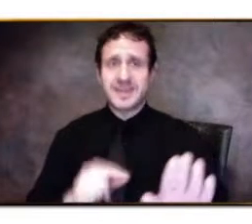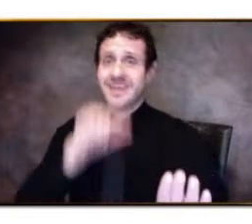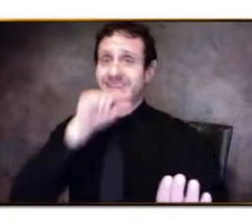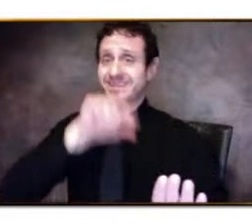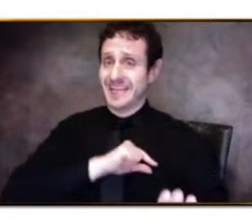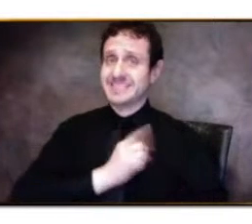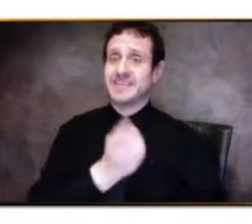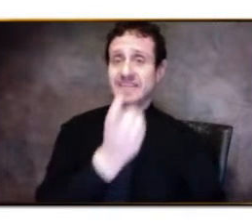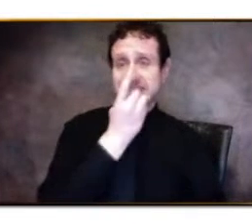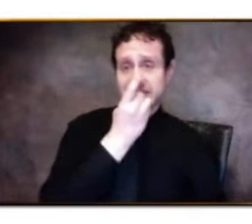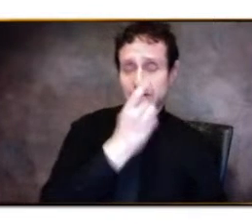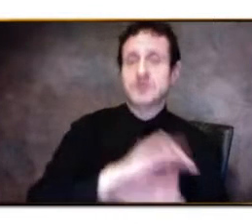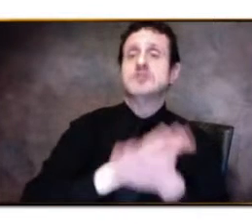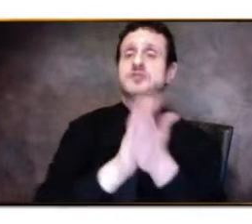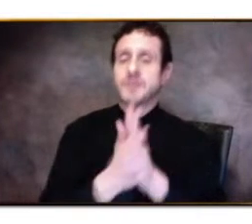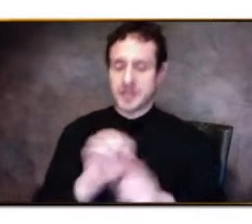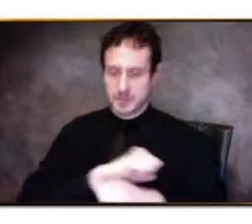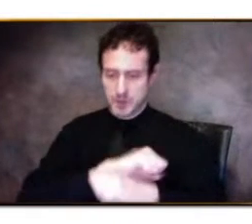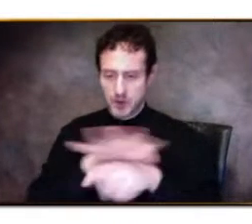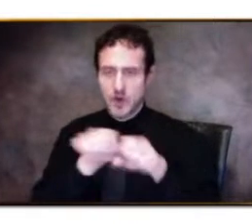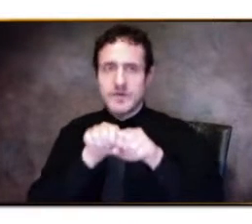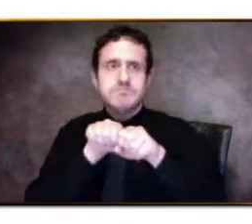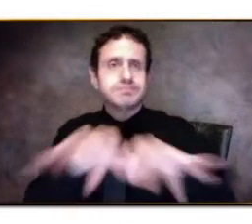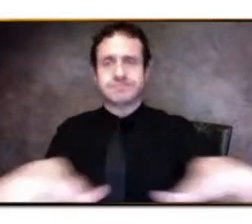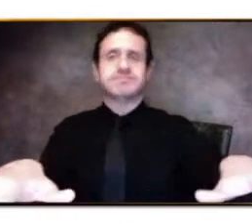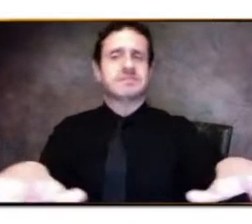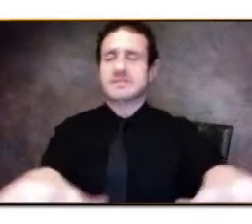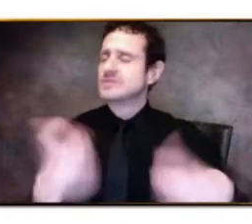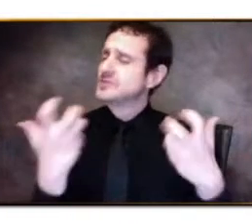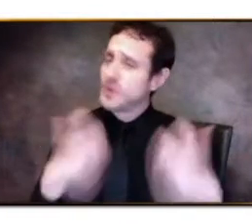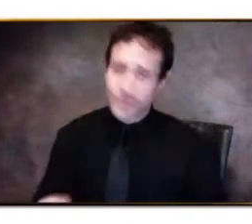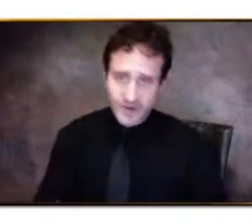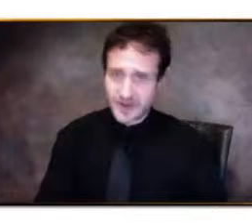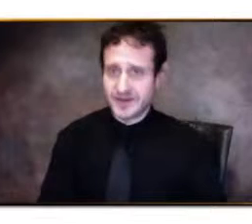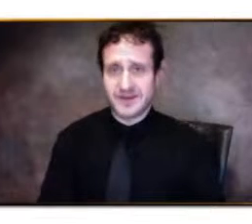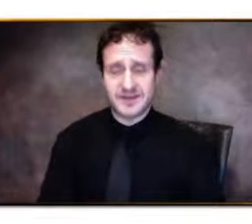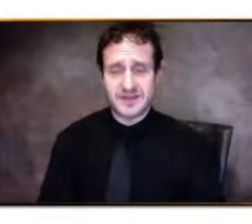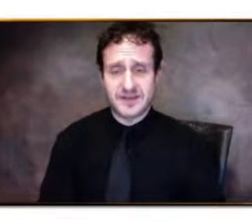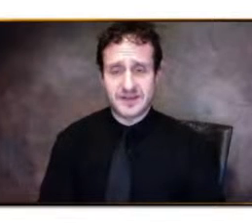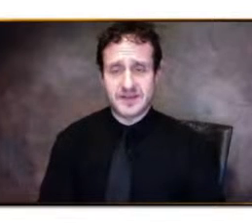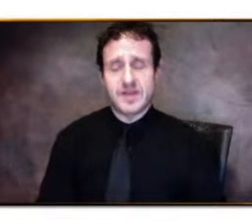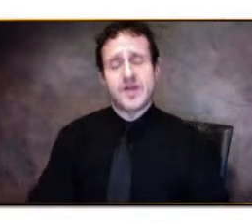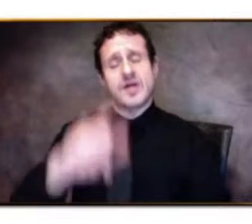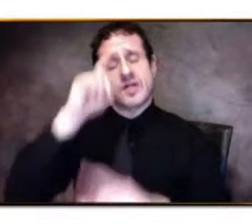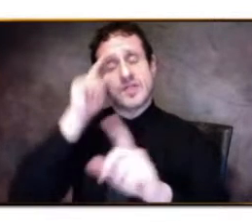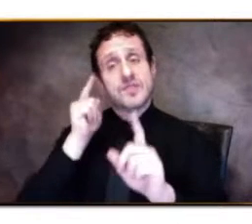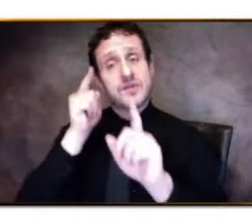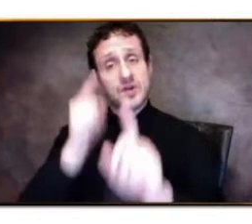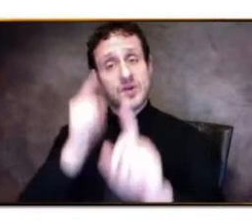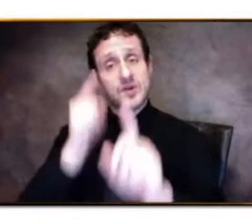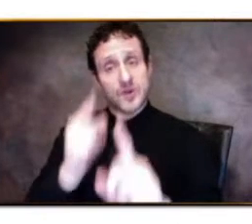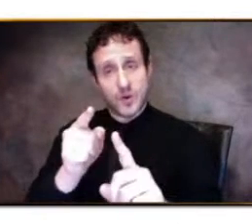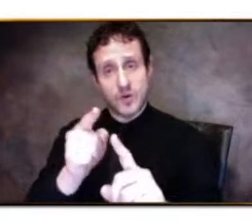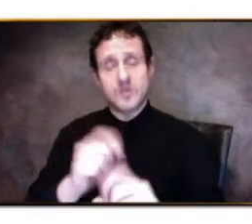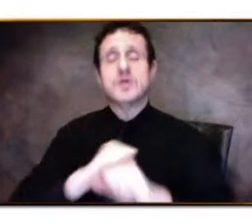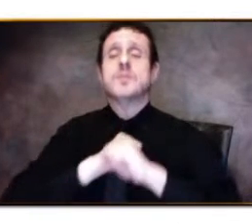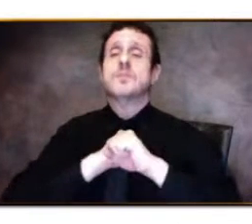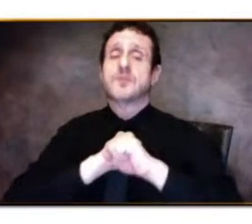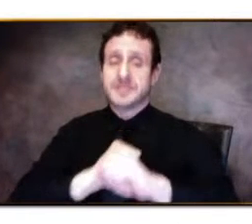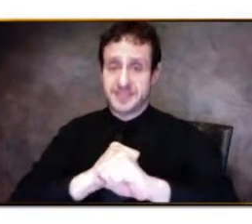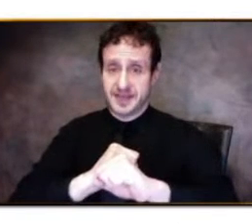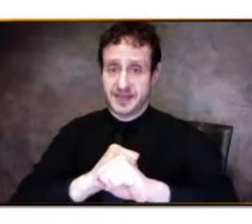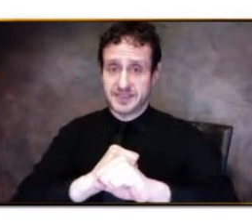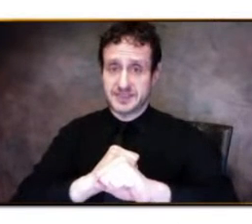turn into a COVID-19 super spreader event. Our goal is to protect and not